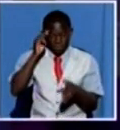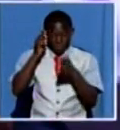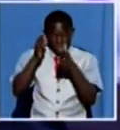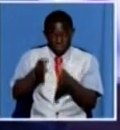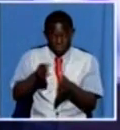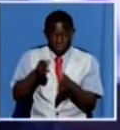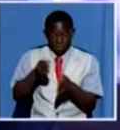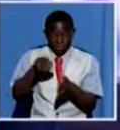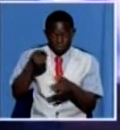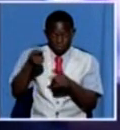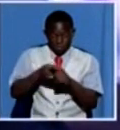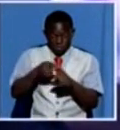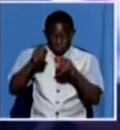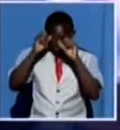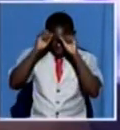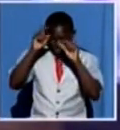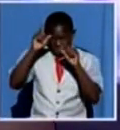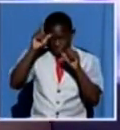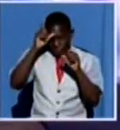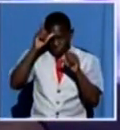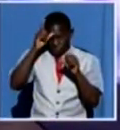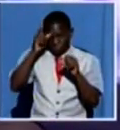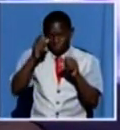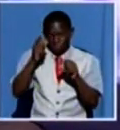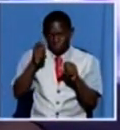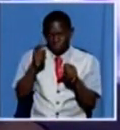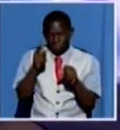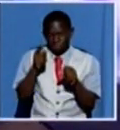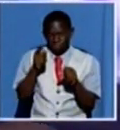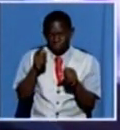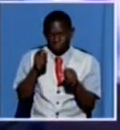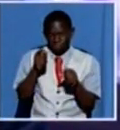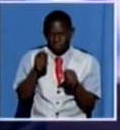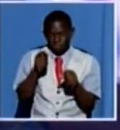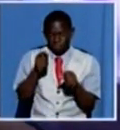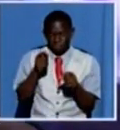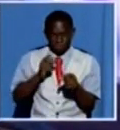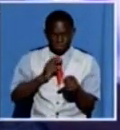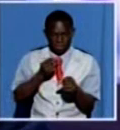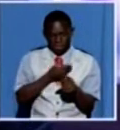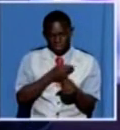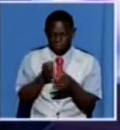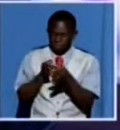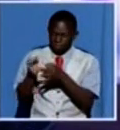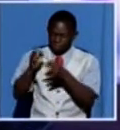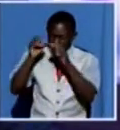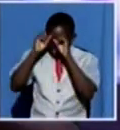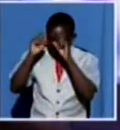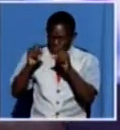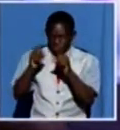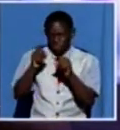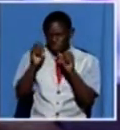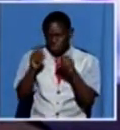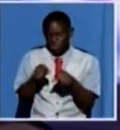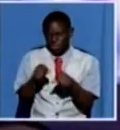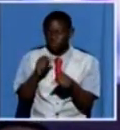reputation. Come or go to the President and say, this is what CHITOTELA is doing. Don't stand on the ante and damage his reputation. If it